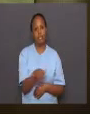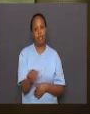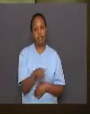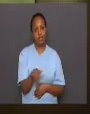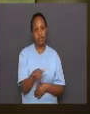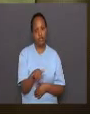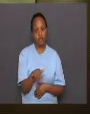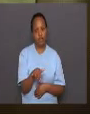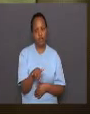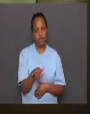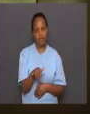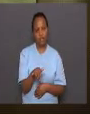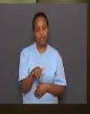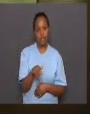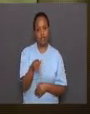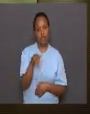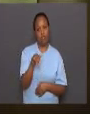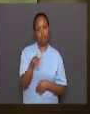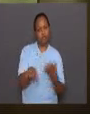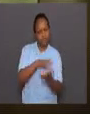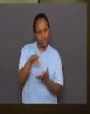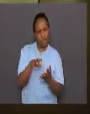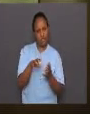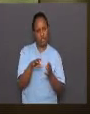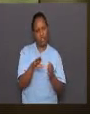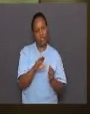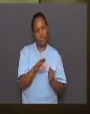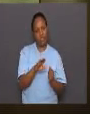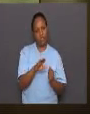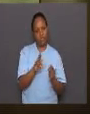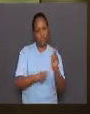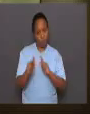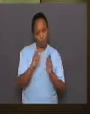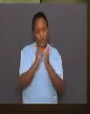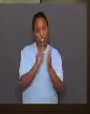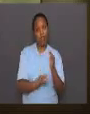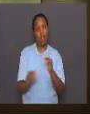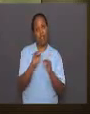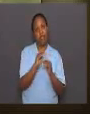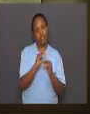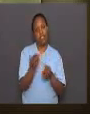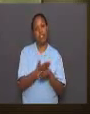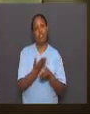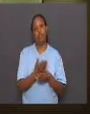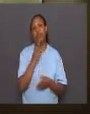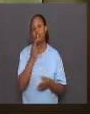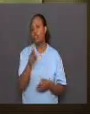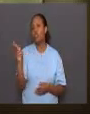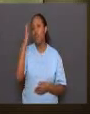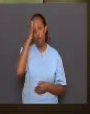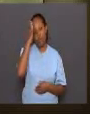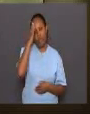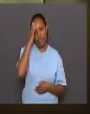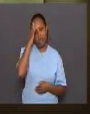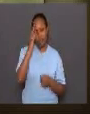Similarly, ordinary citizens are also restricted by rule of law. They know